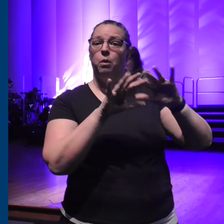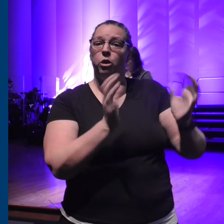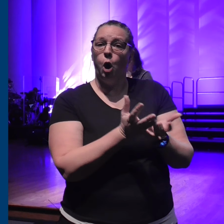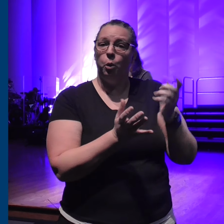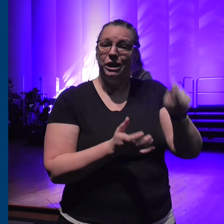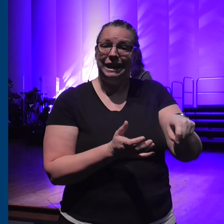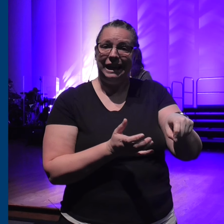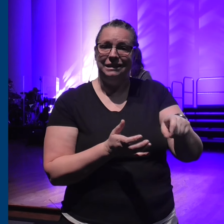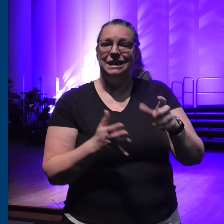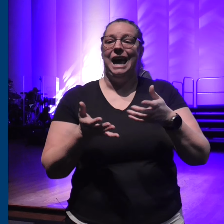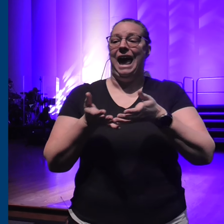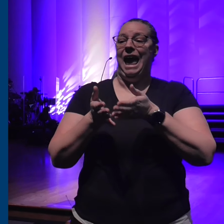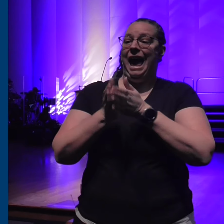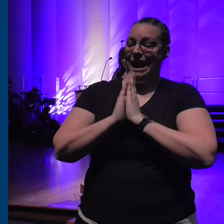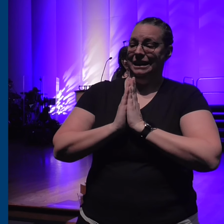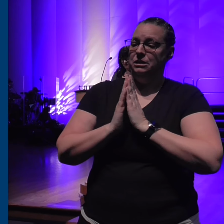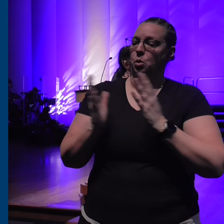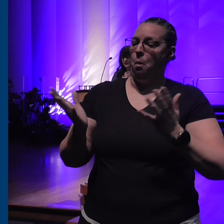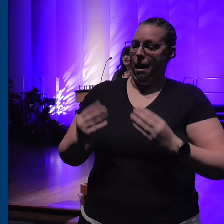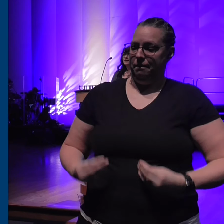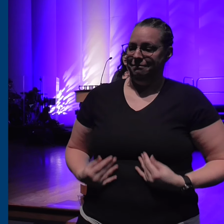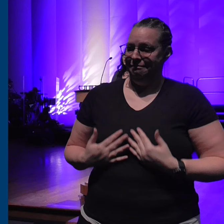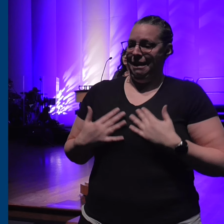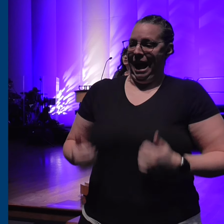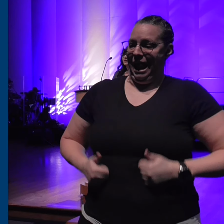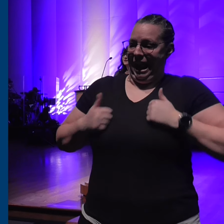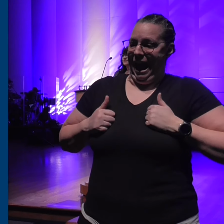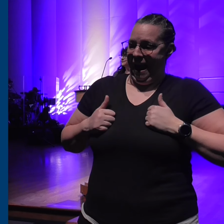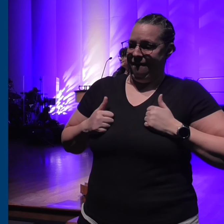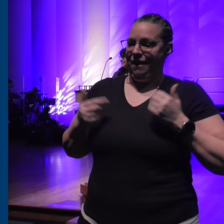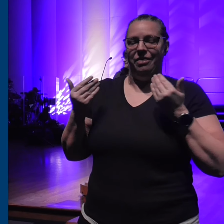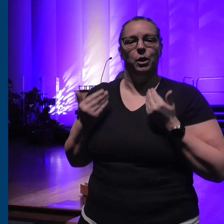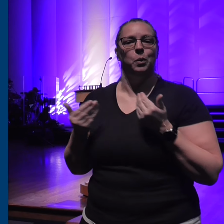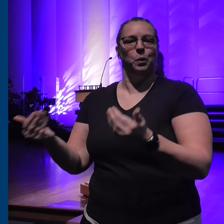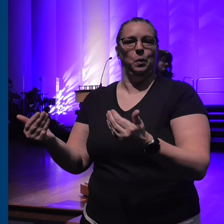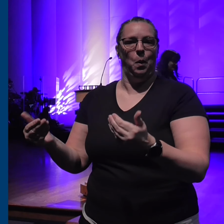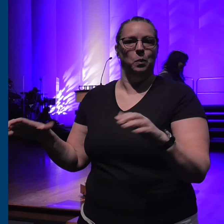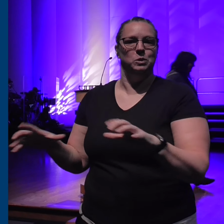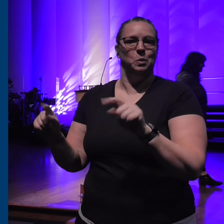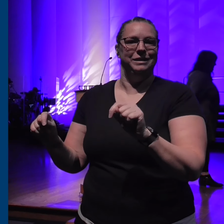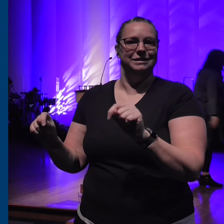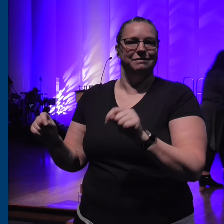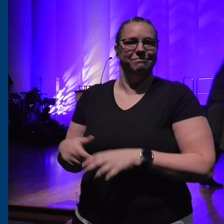ask what makes you come alive, and go do it."